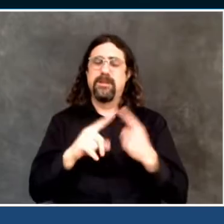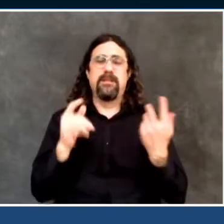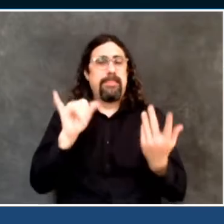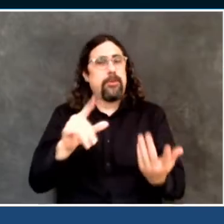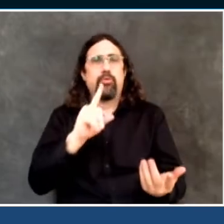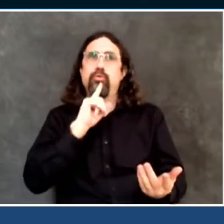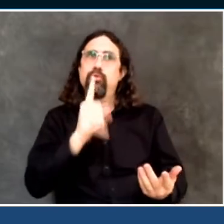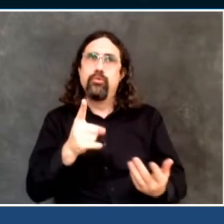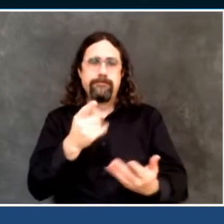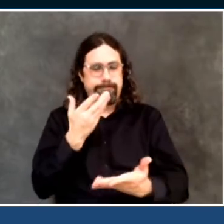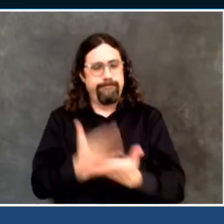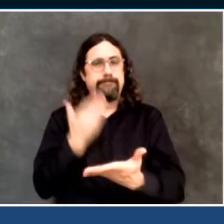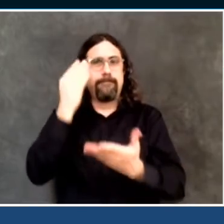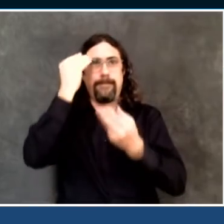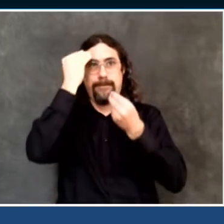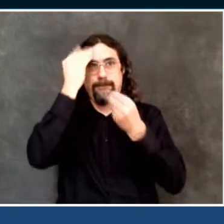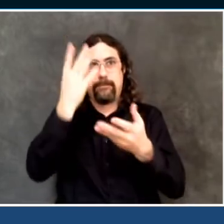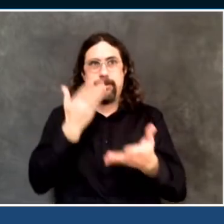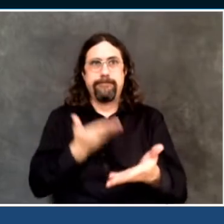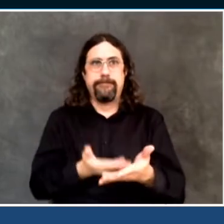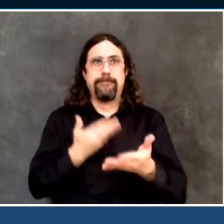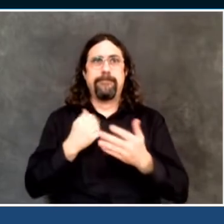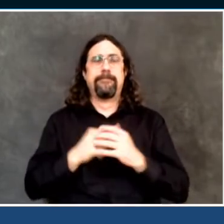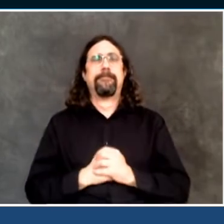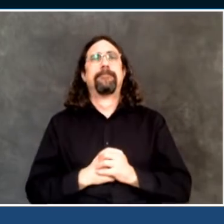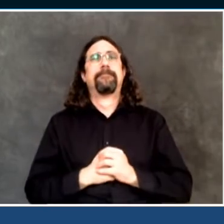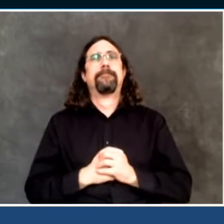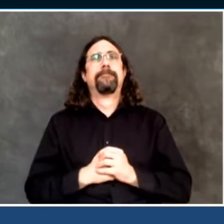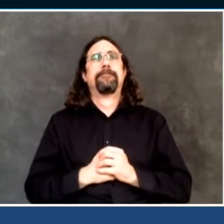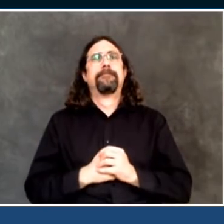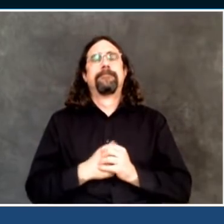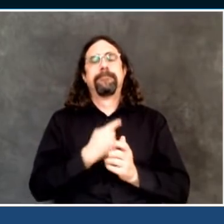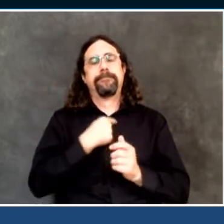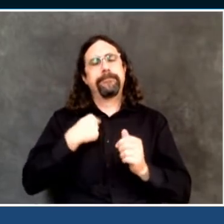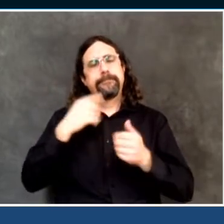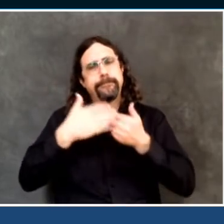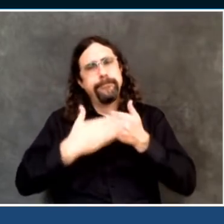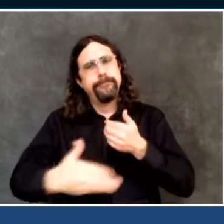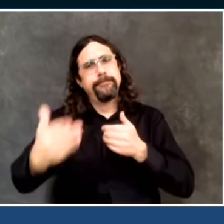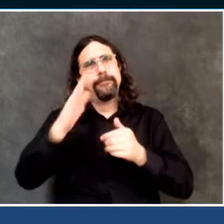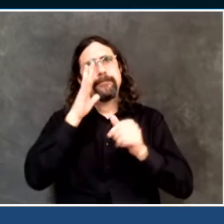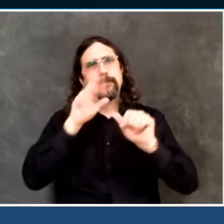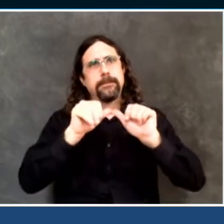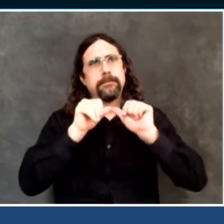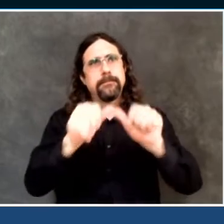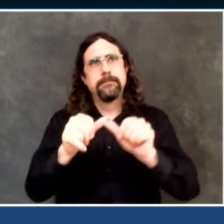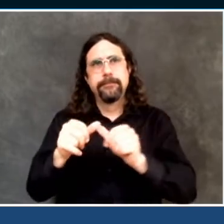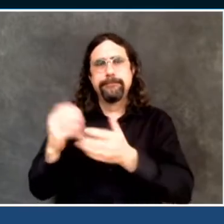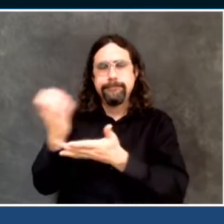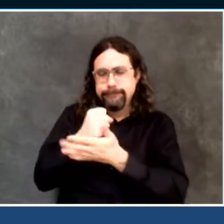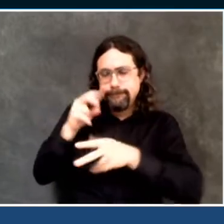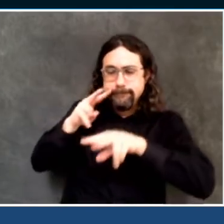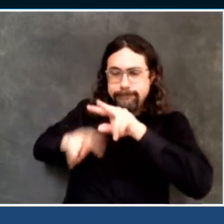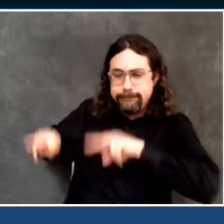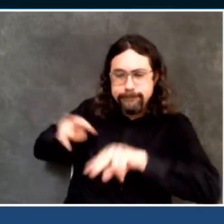we have information, we can verify. We will keep making it public.